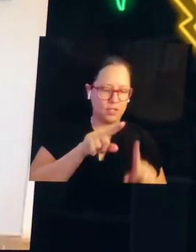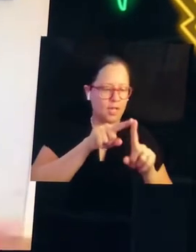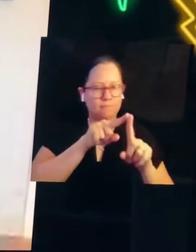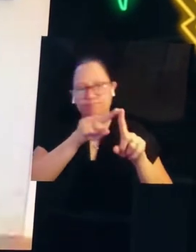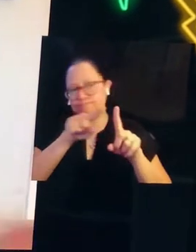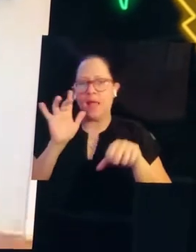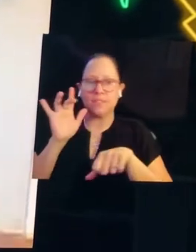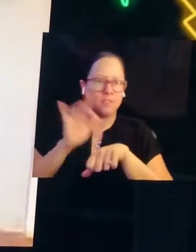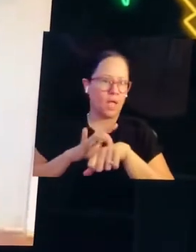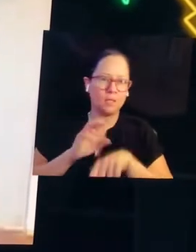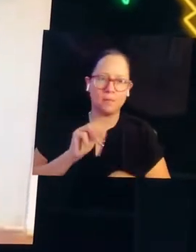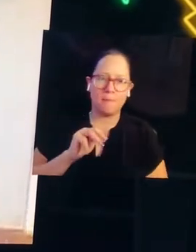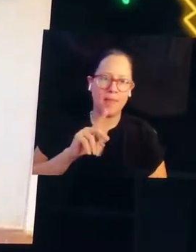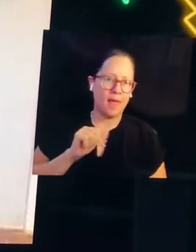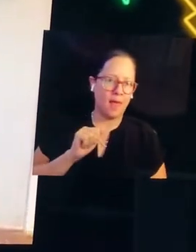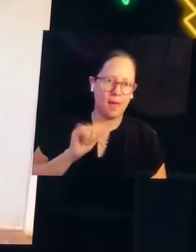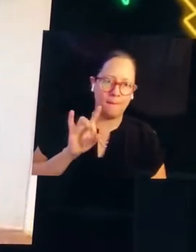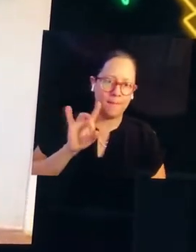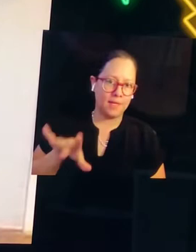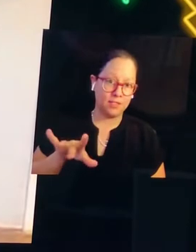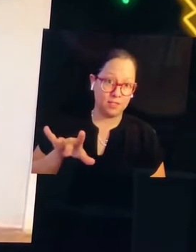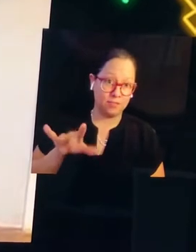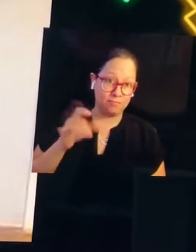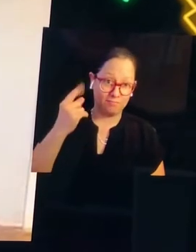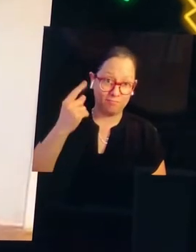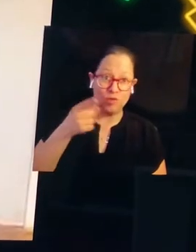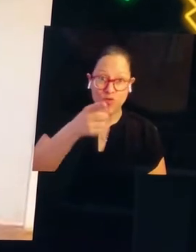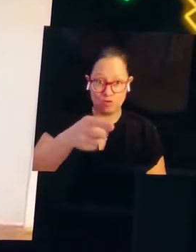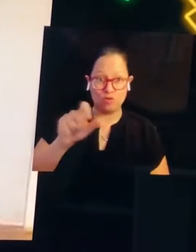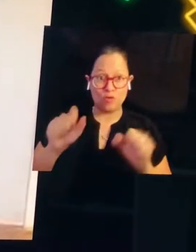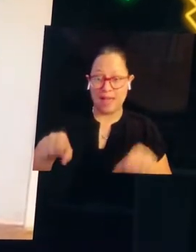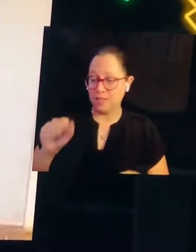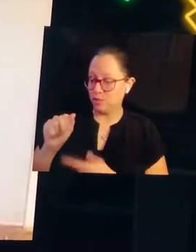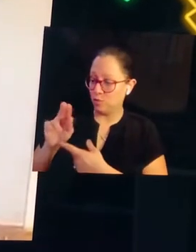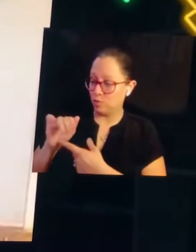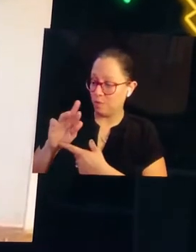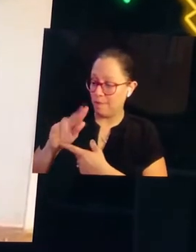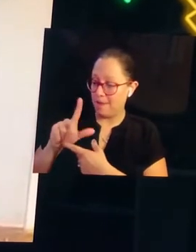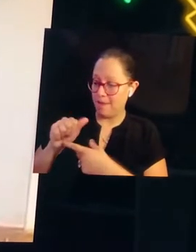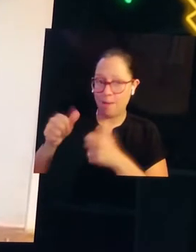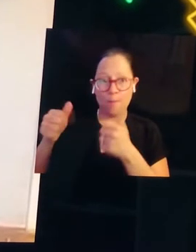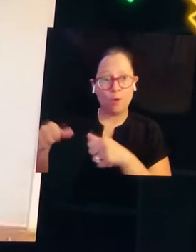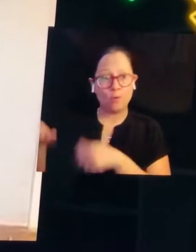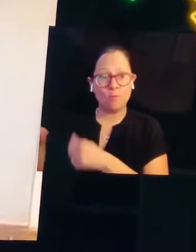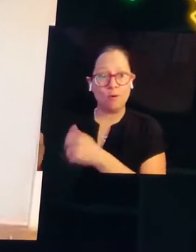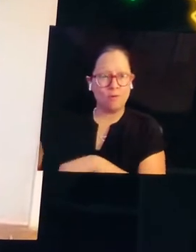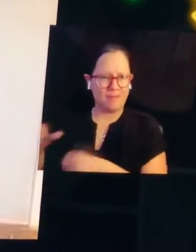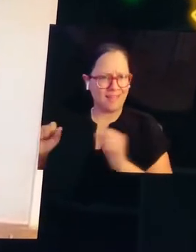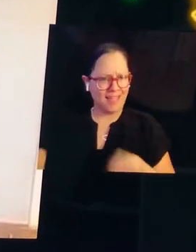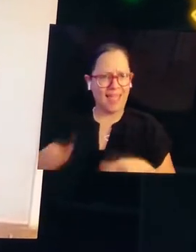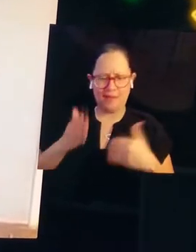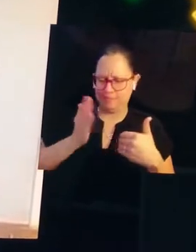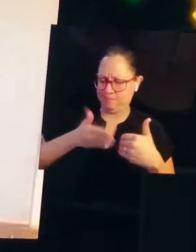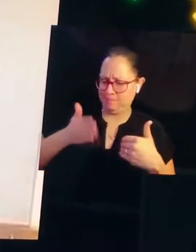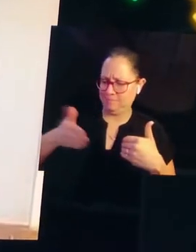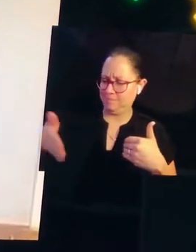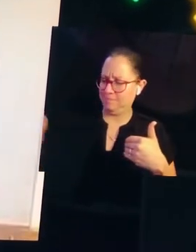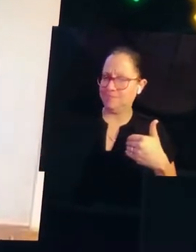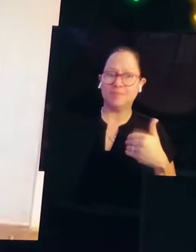don't have to not post that day, but that means that you have to prepare and put your videos in a vault, put your